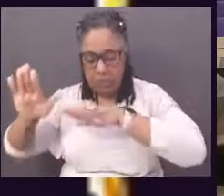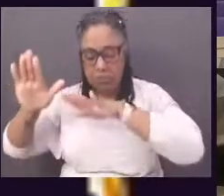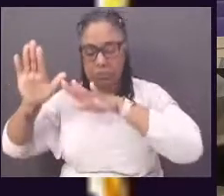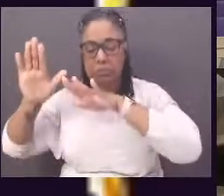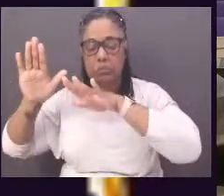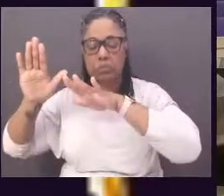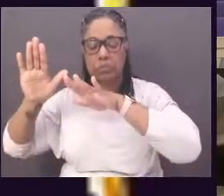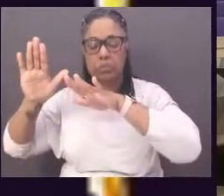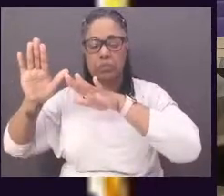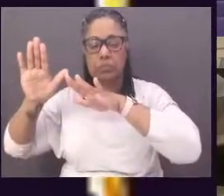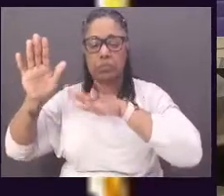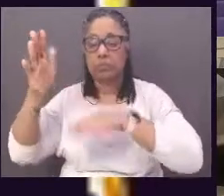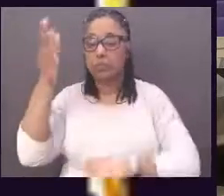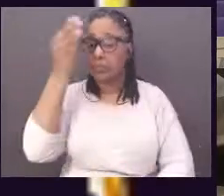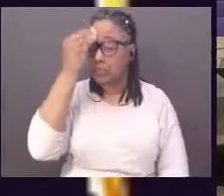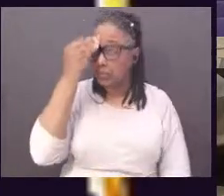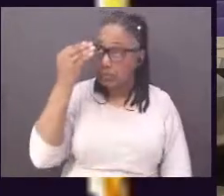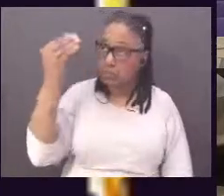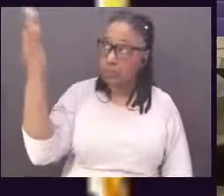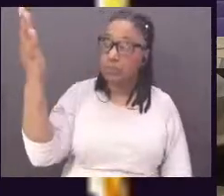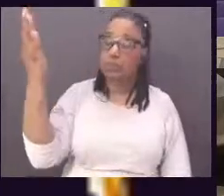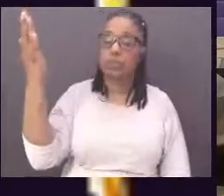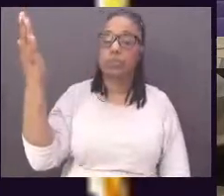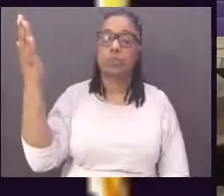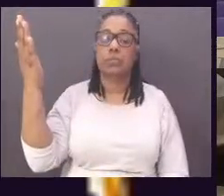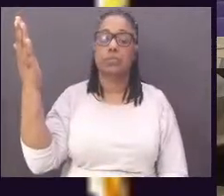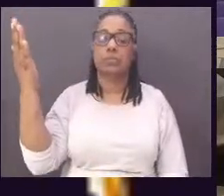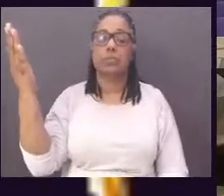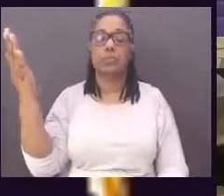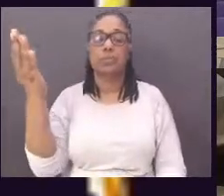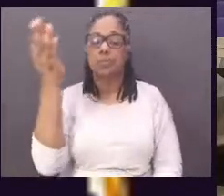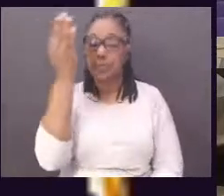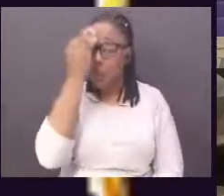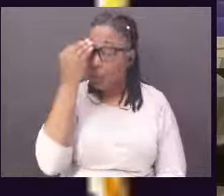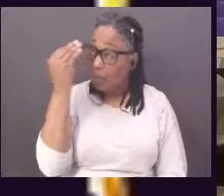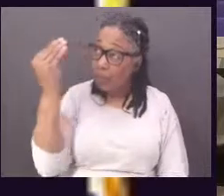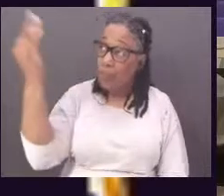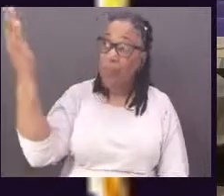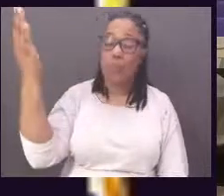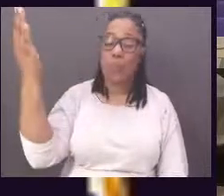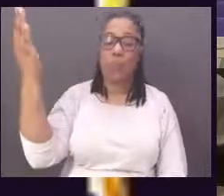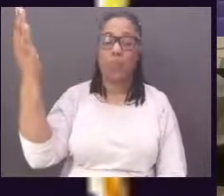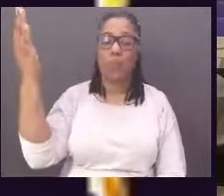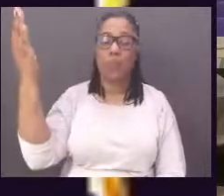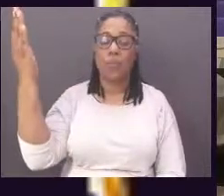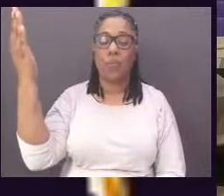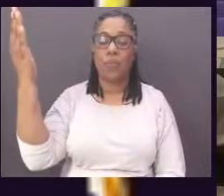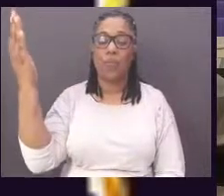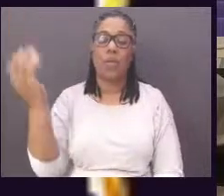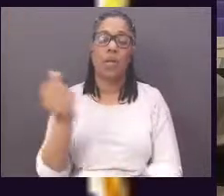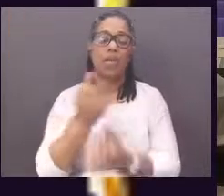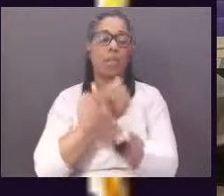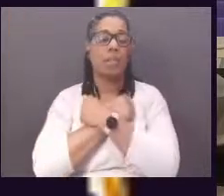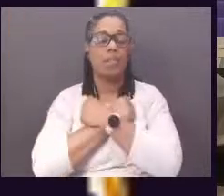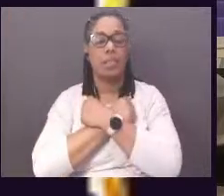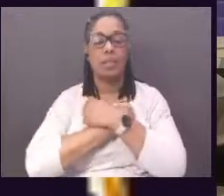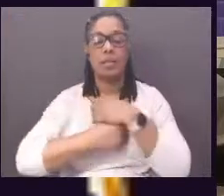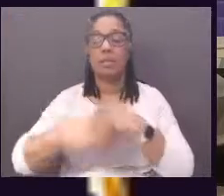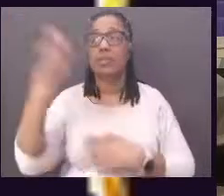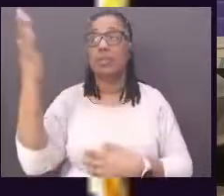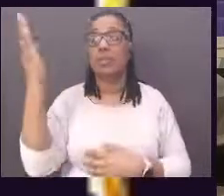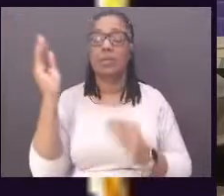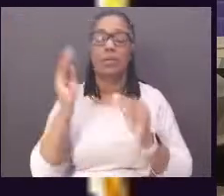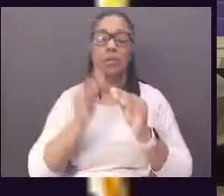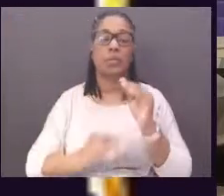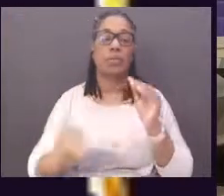I wanna tell you, I wanna tell you, I love you more